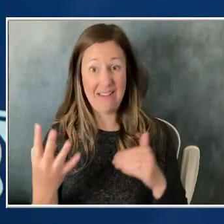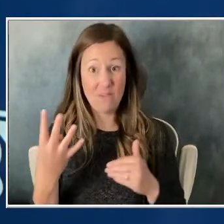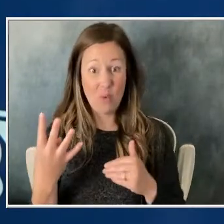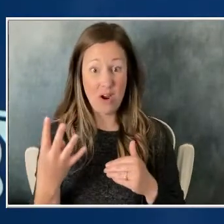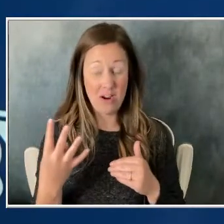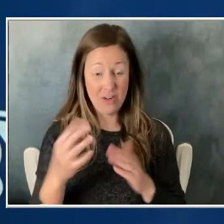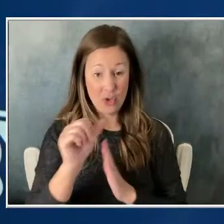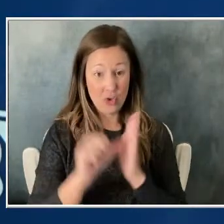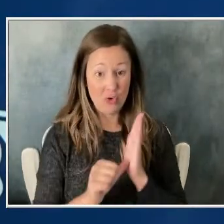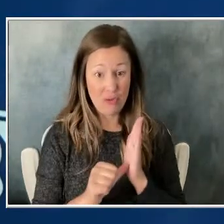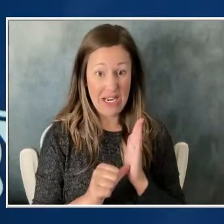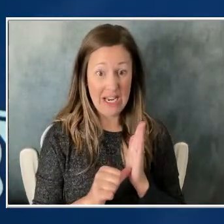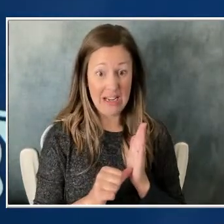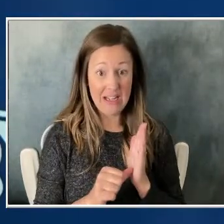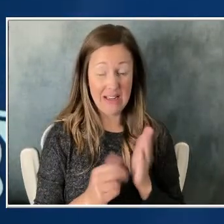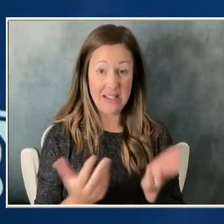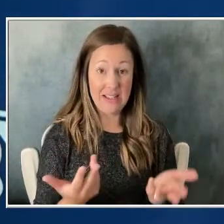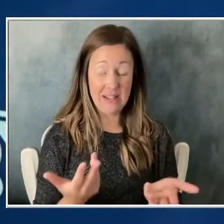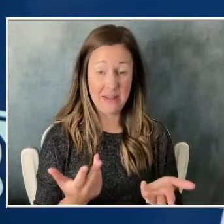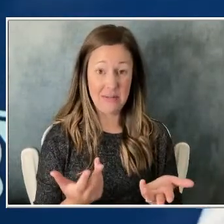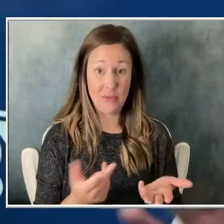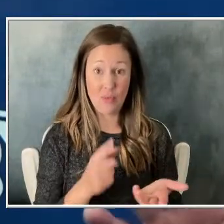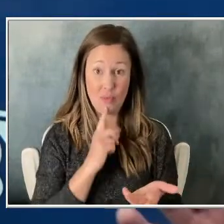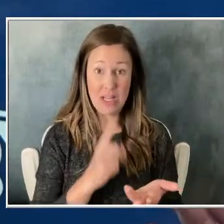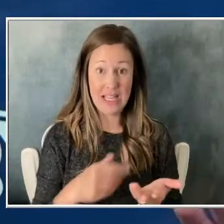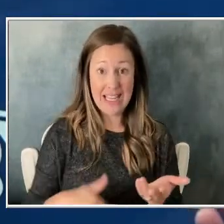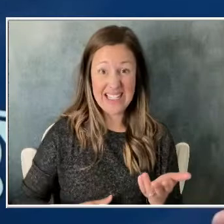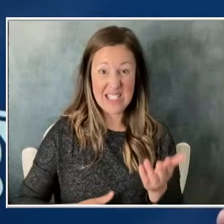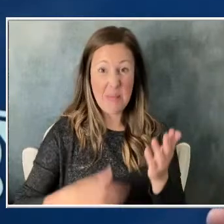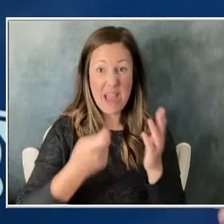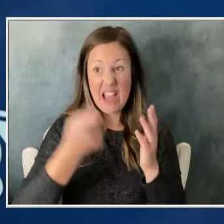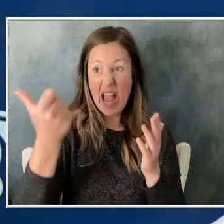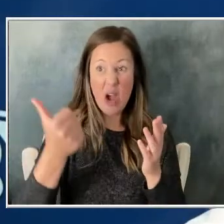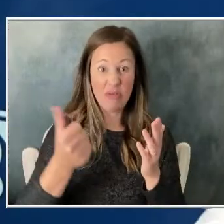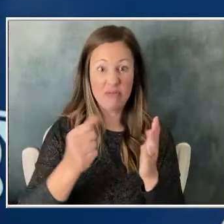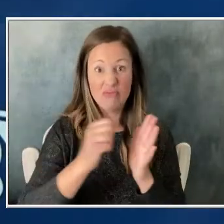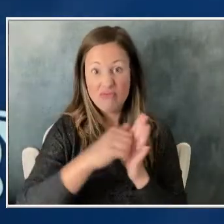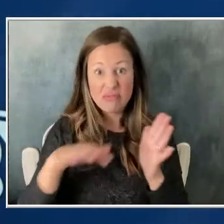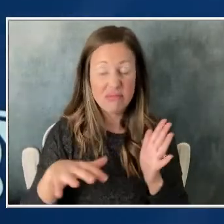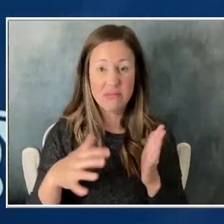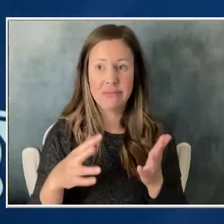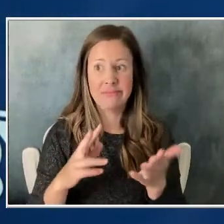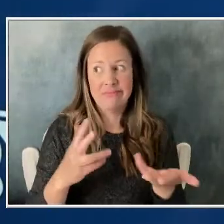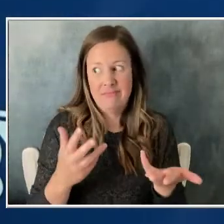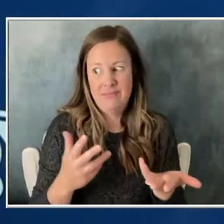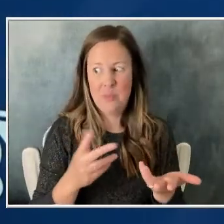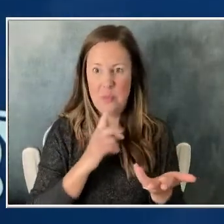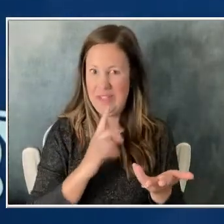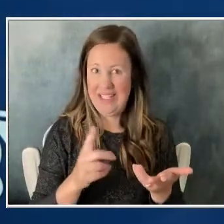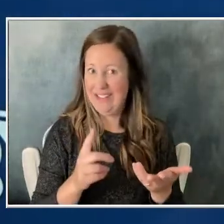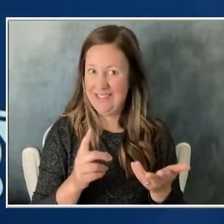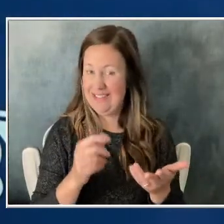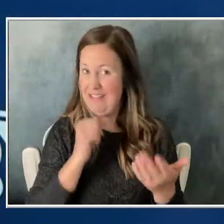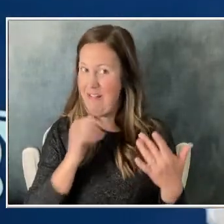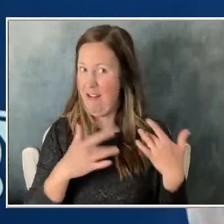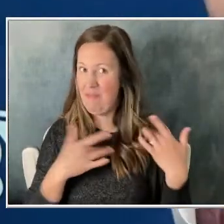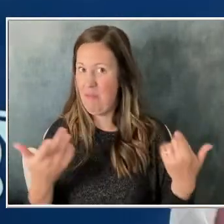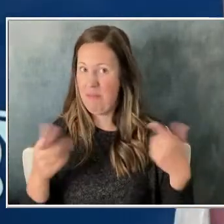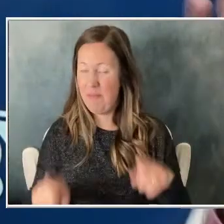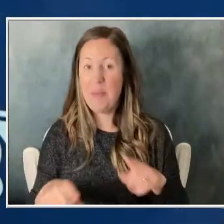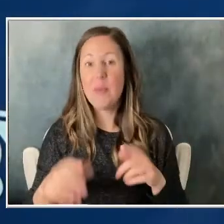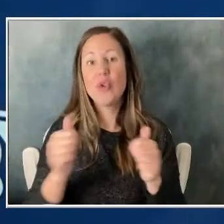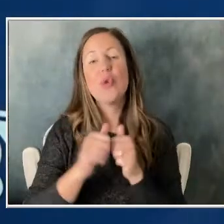meaning getting the stomach out, is not even in the management. So when I did that laparoscopy, I did note some of